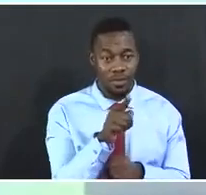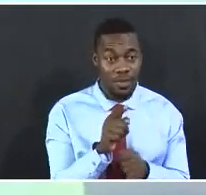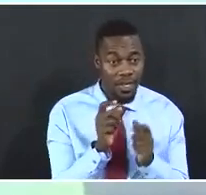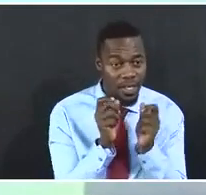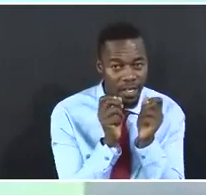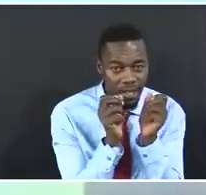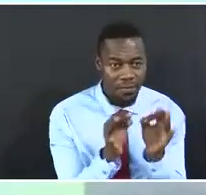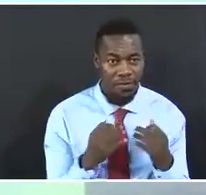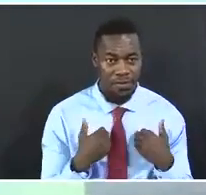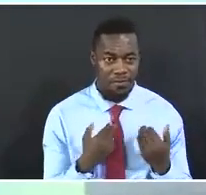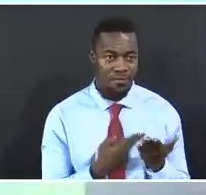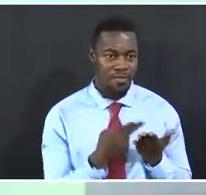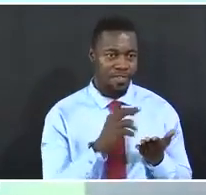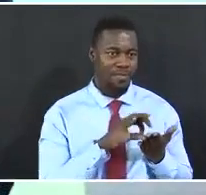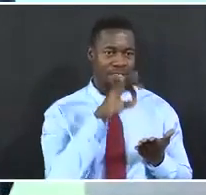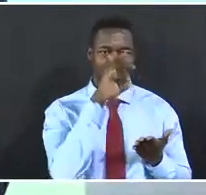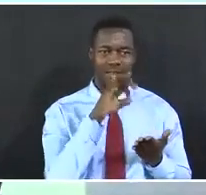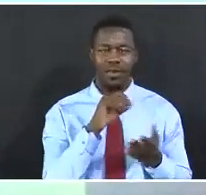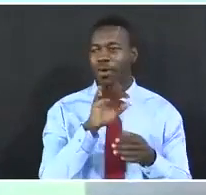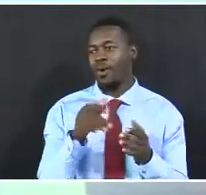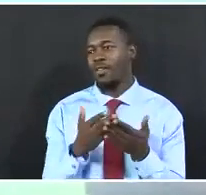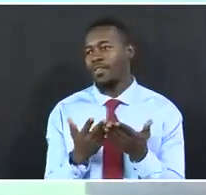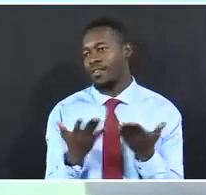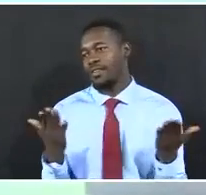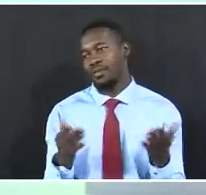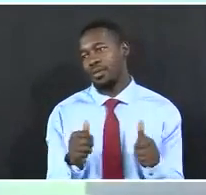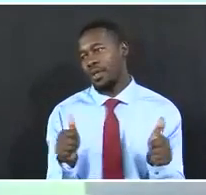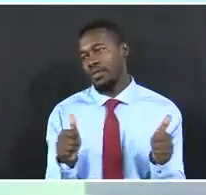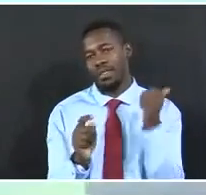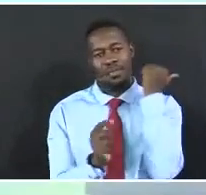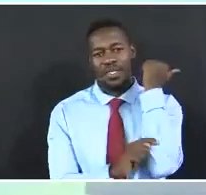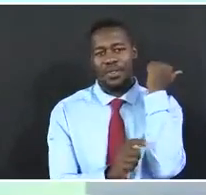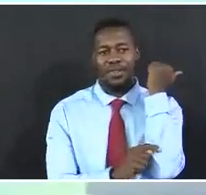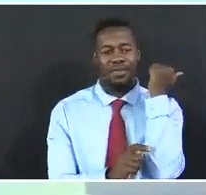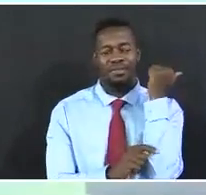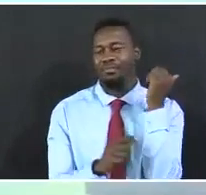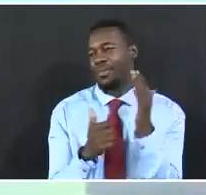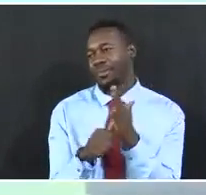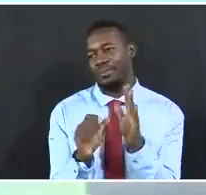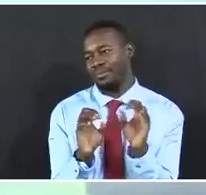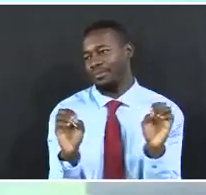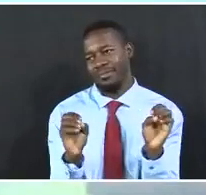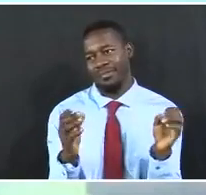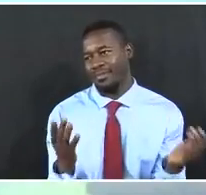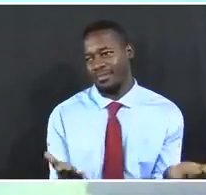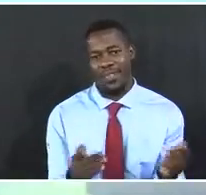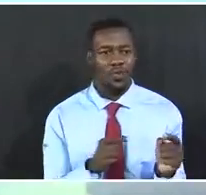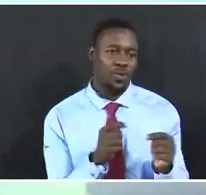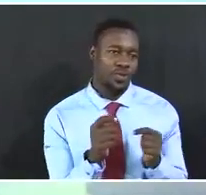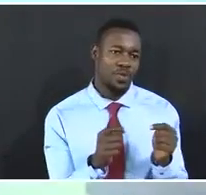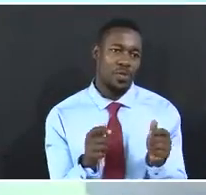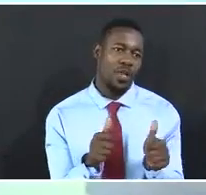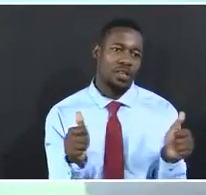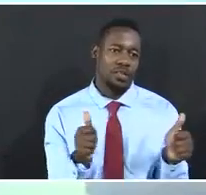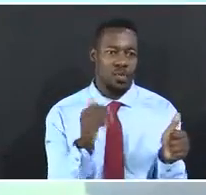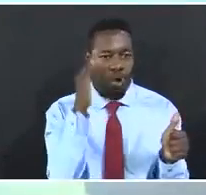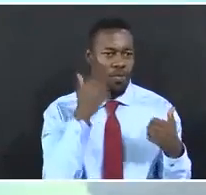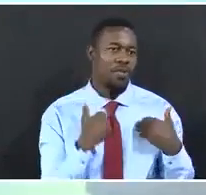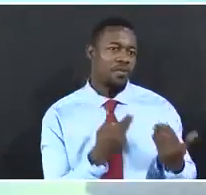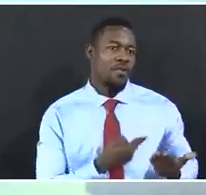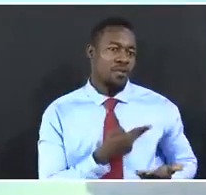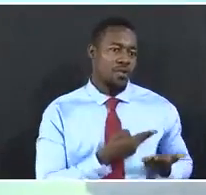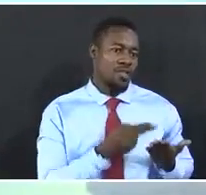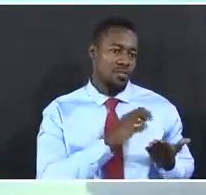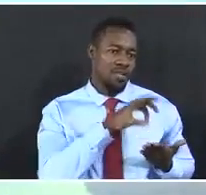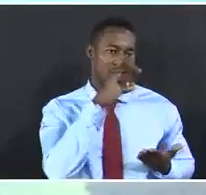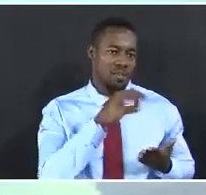He, the helper, would navigate us against the trappings of the devil. All those things that we talked